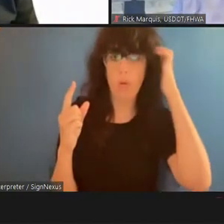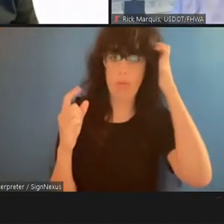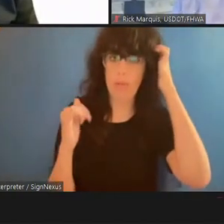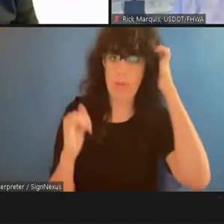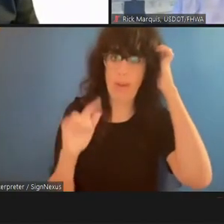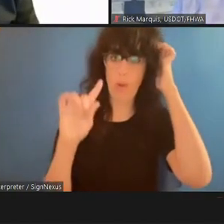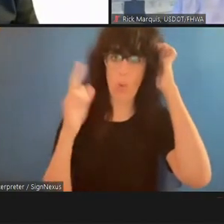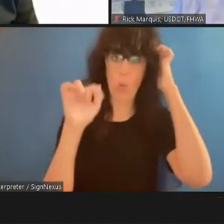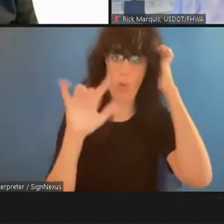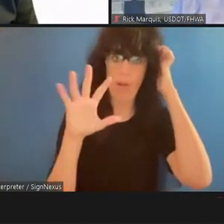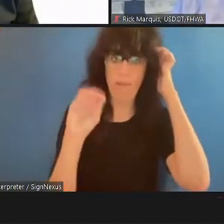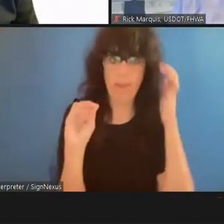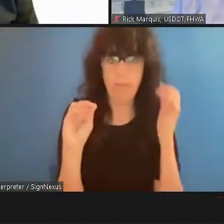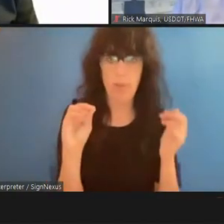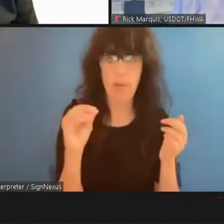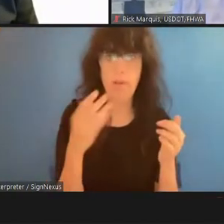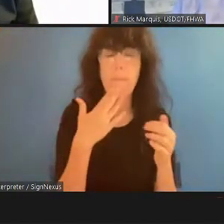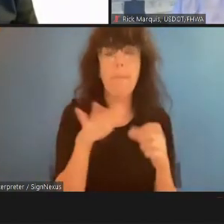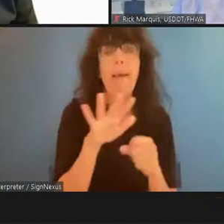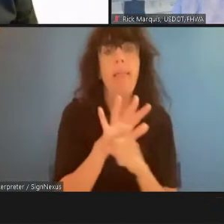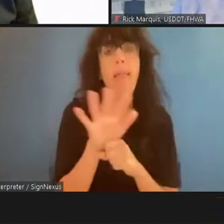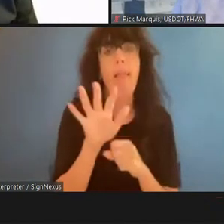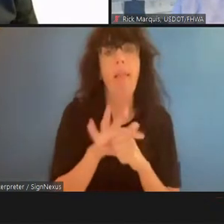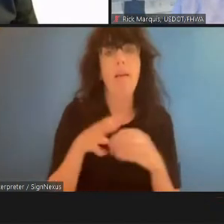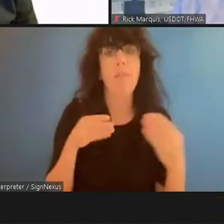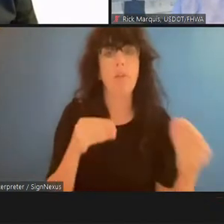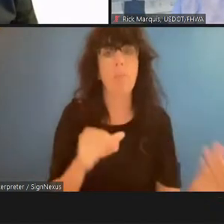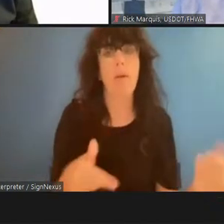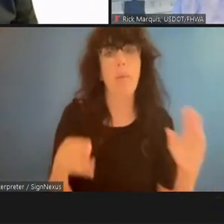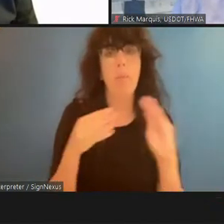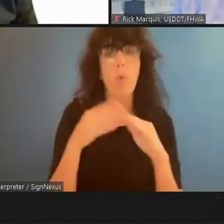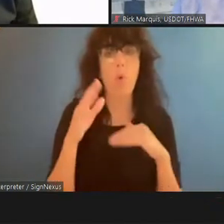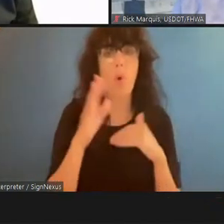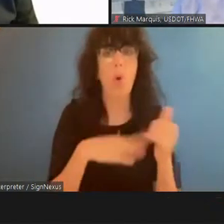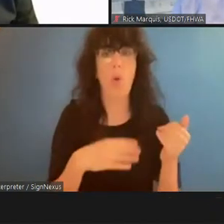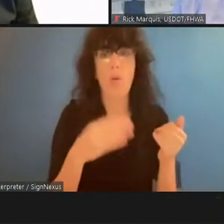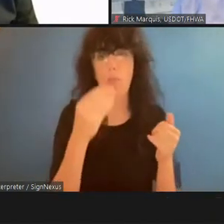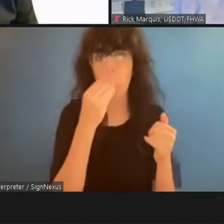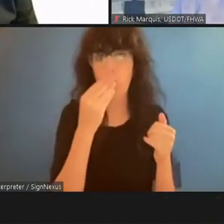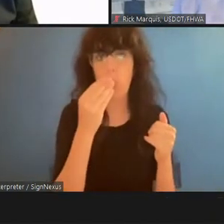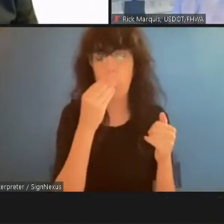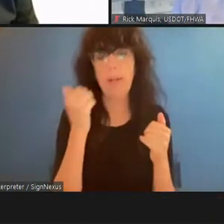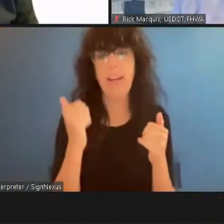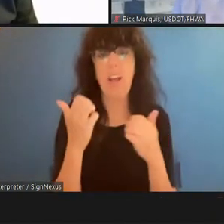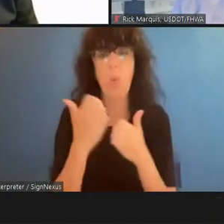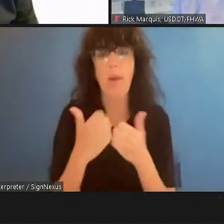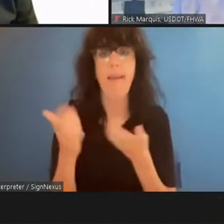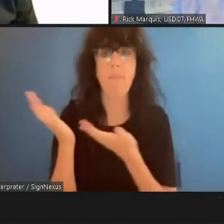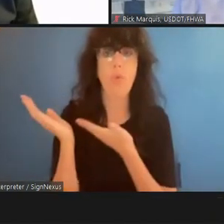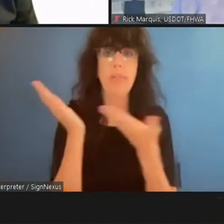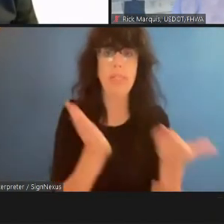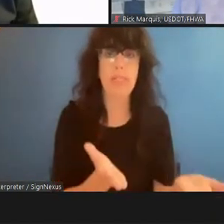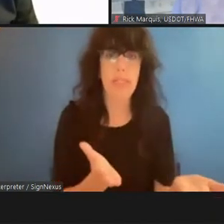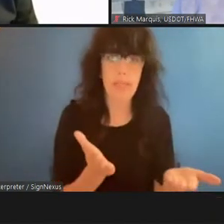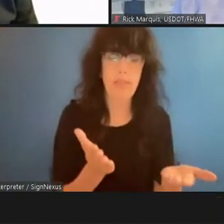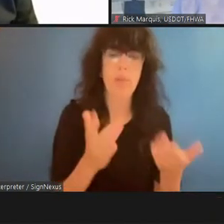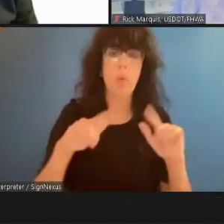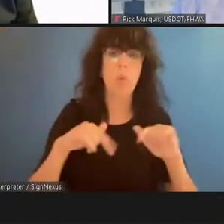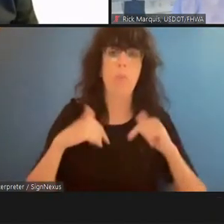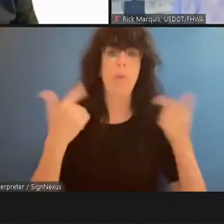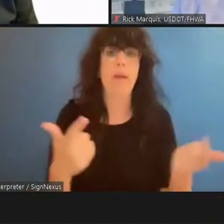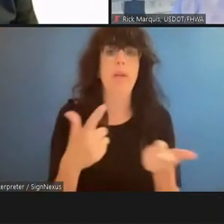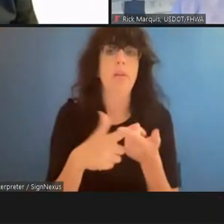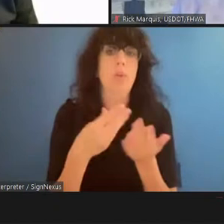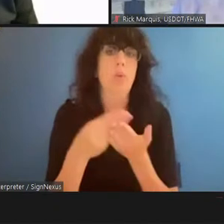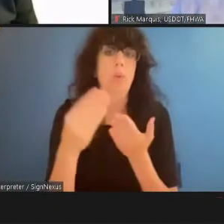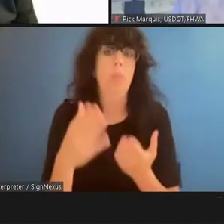fifty it's bad enough that we have to spend more on our groceries but now every delivery is gonna be passed on to the consumers in